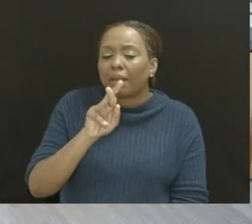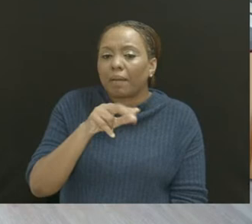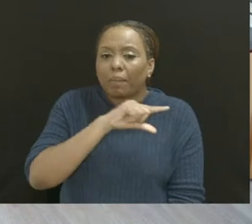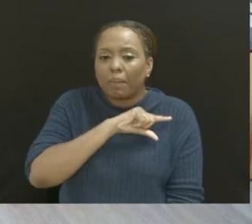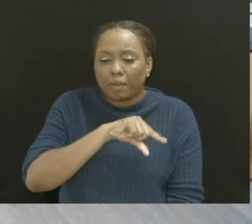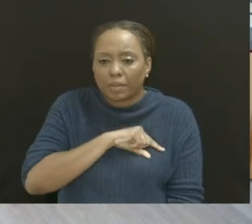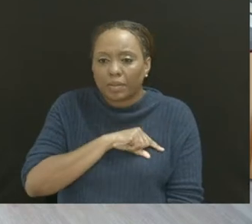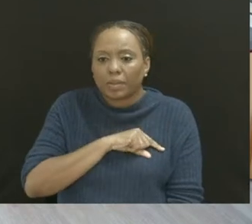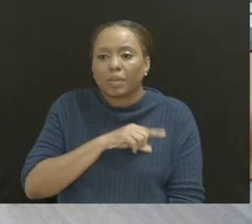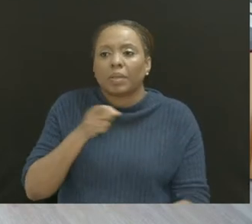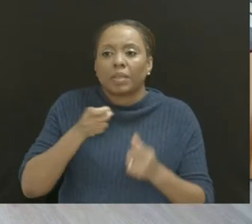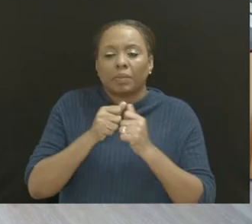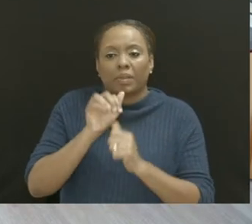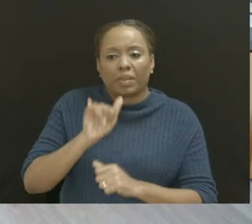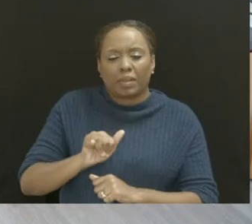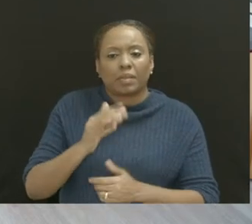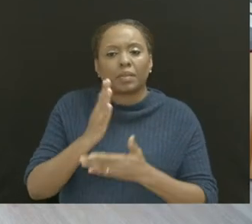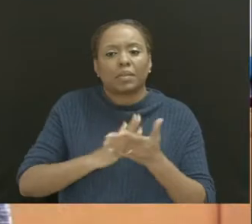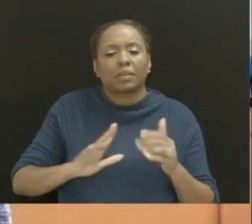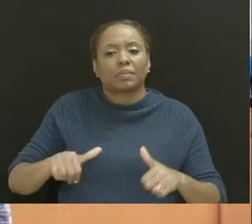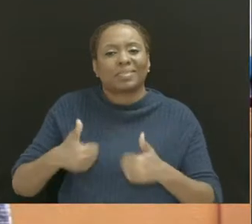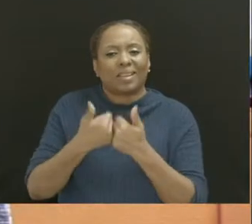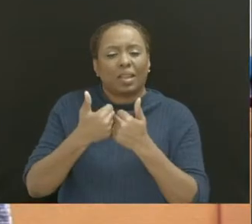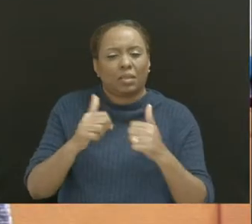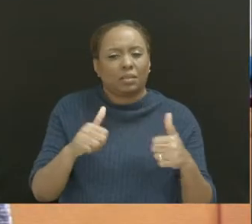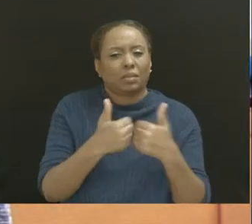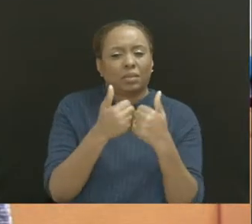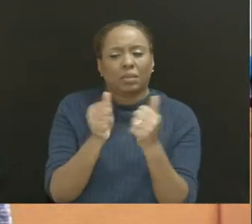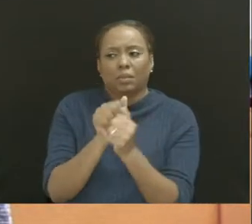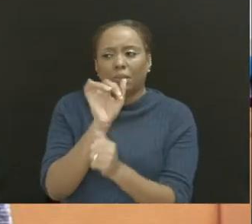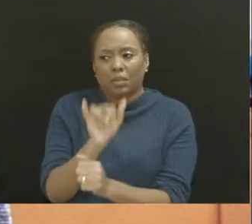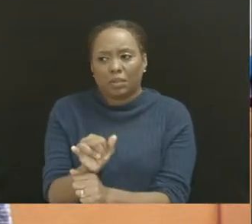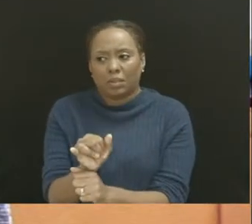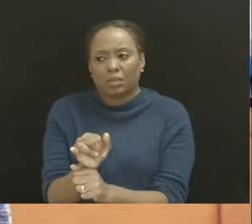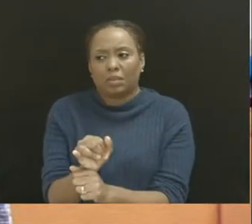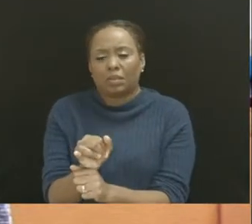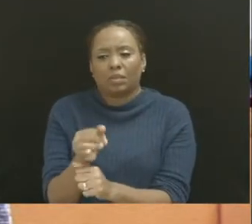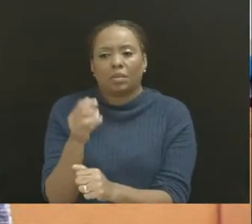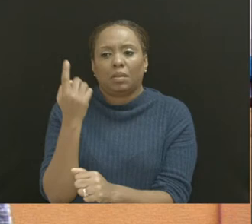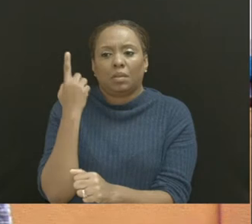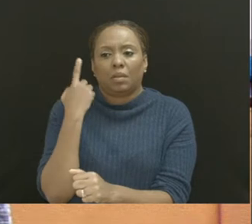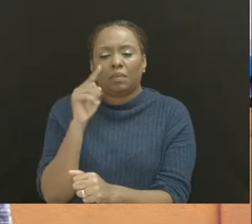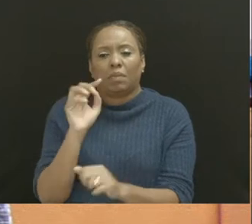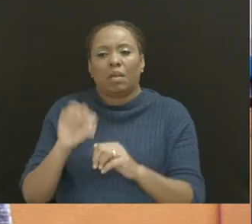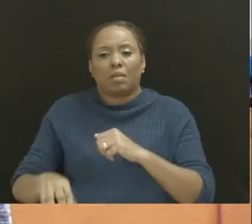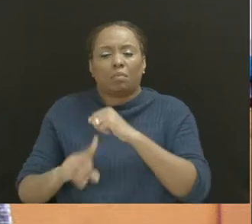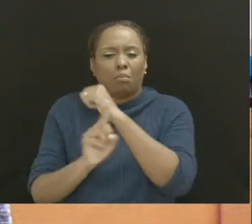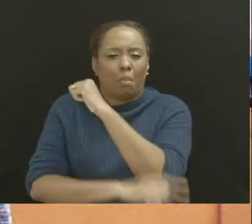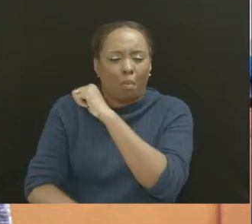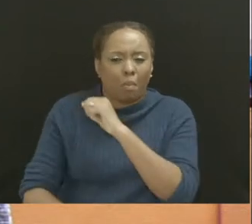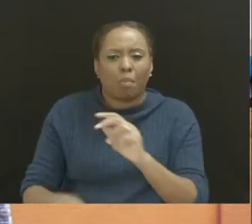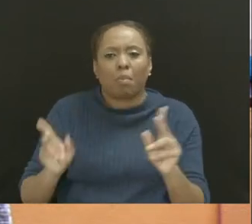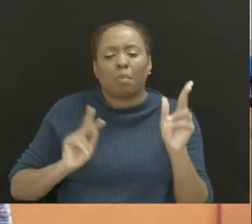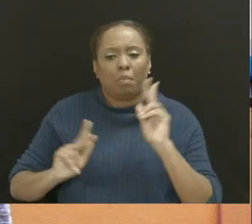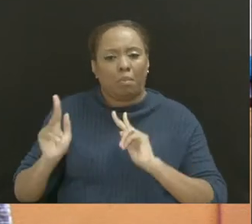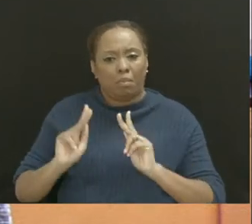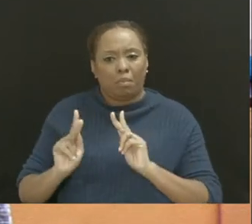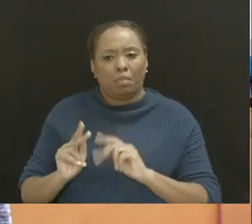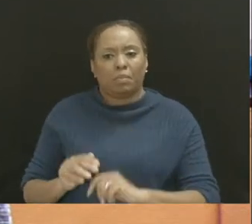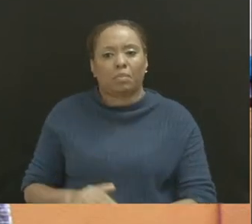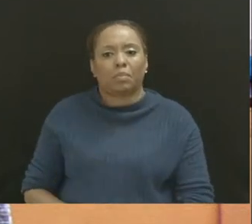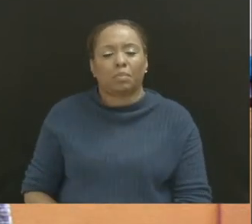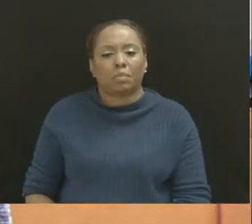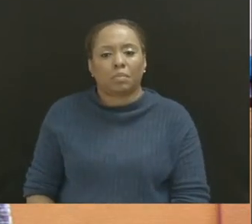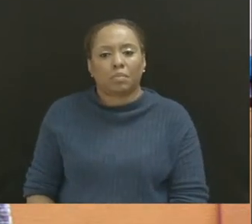in effectively bringing enforcement action against persons under that legislation. However,